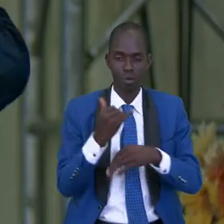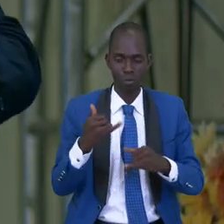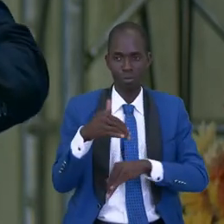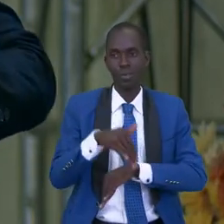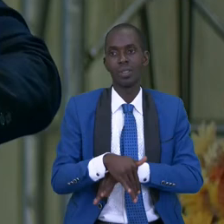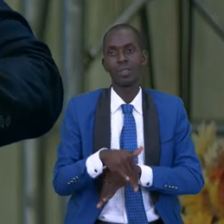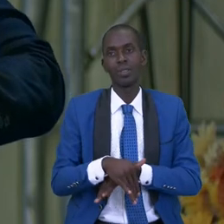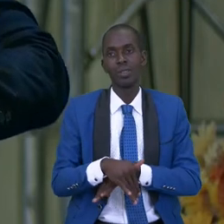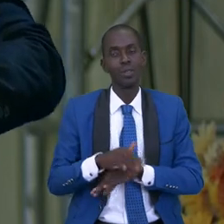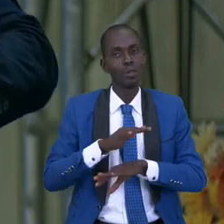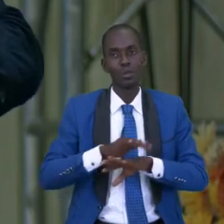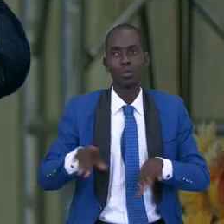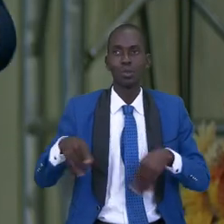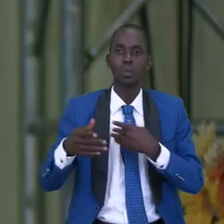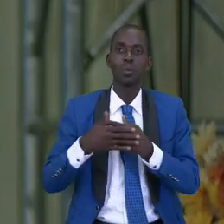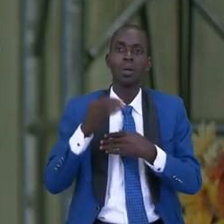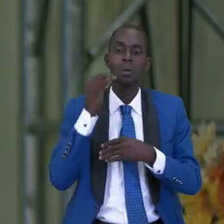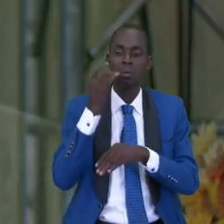Get ready. Get ready.